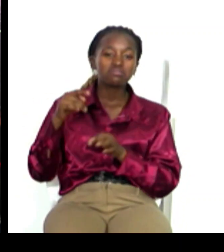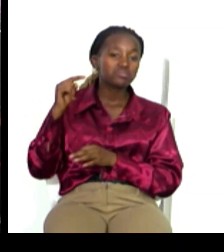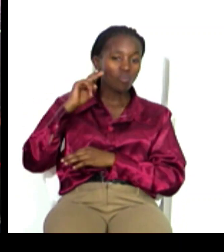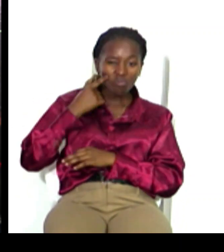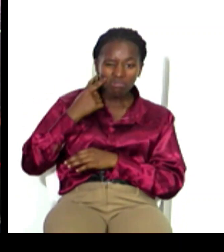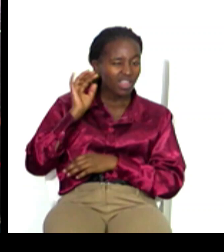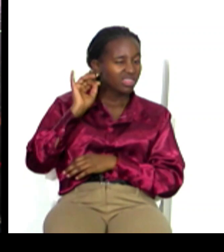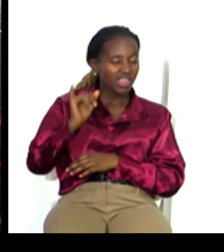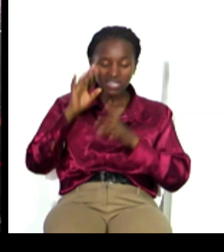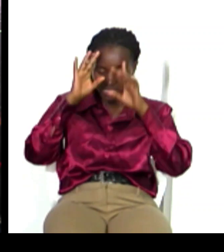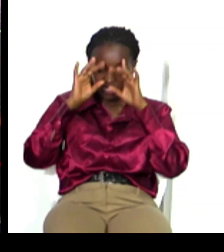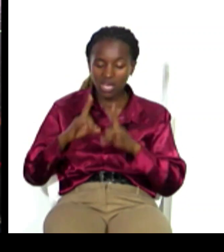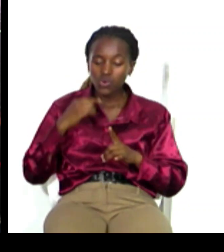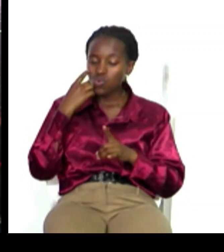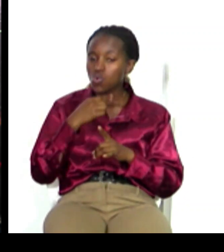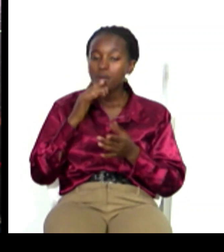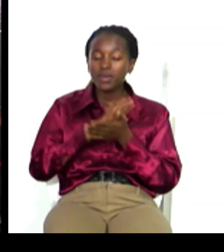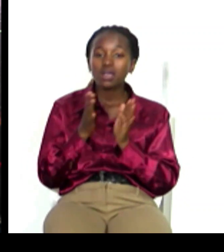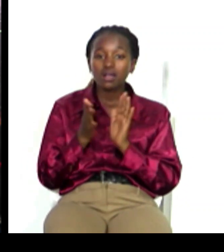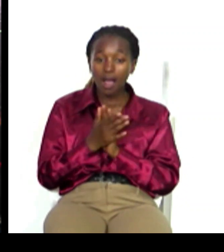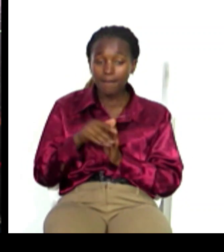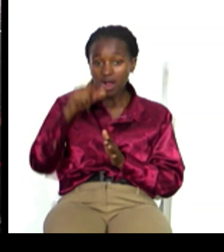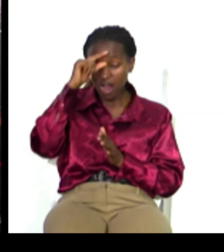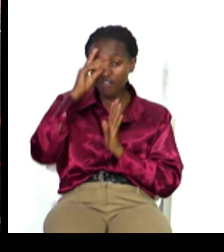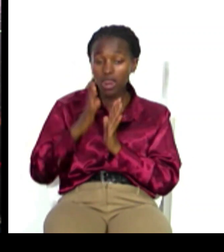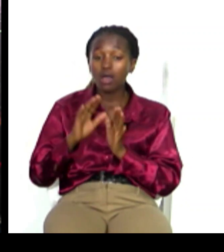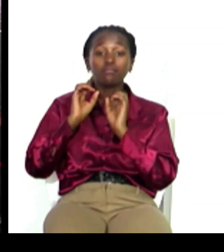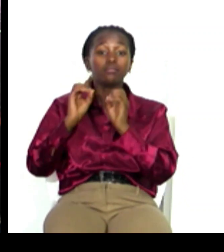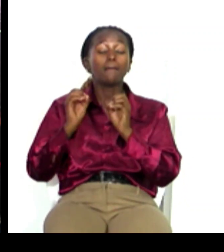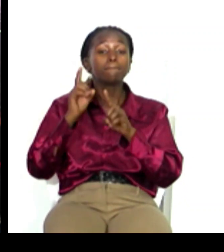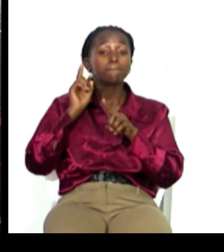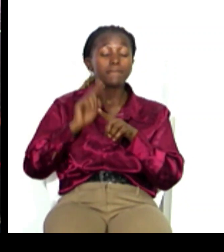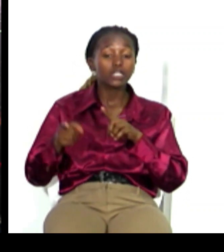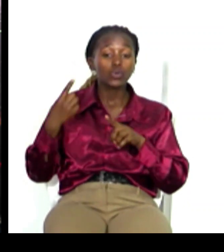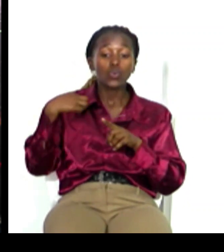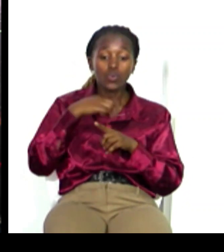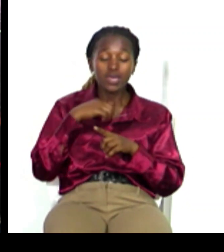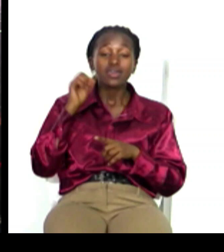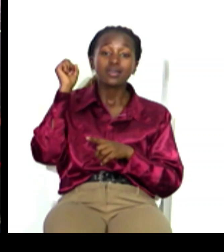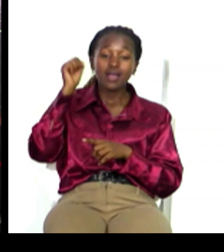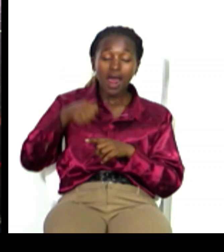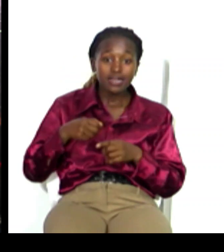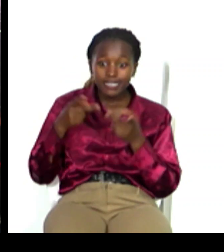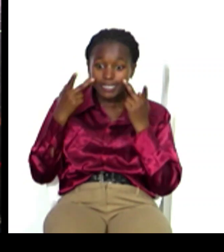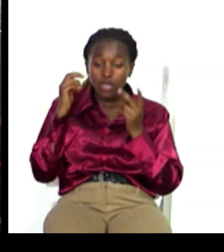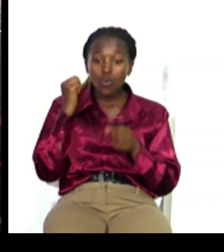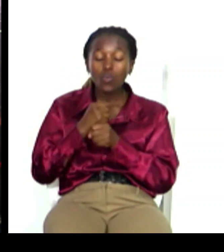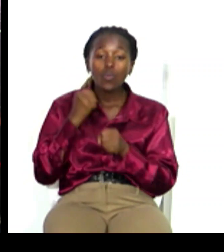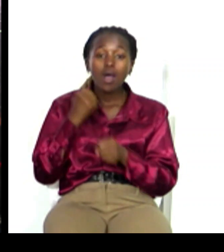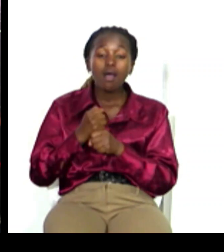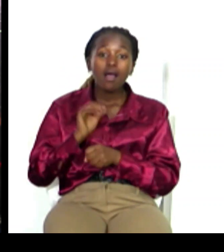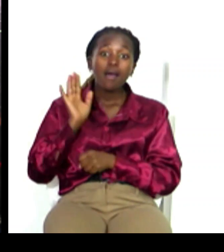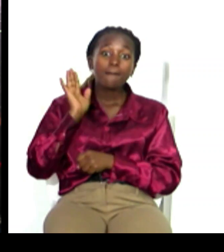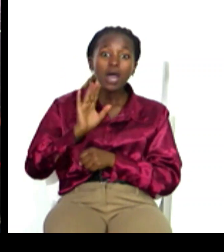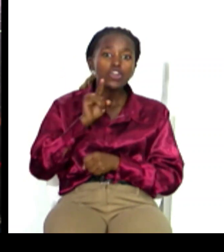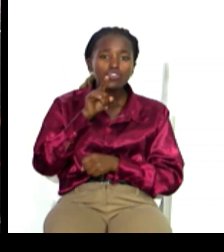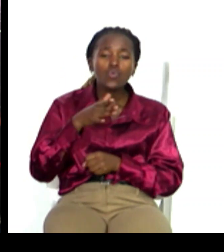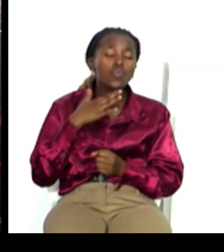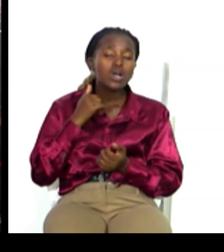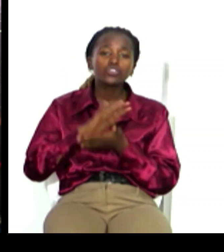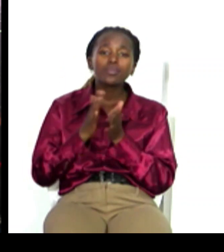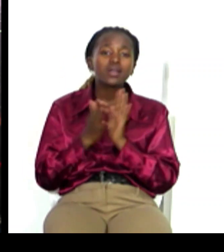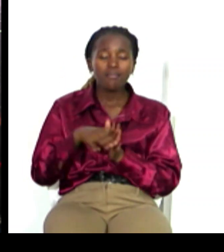Nairobi. Mtu anaenda kuwa determined to be the governor of Nairobi, the work yenye umefanya. Haya, unataka kuwa governor. Ni